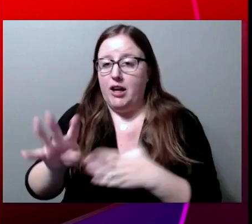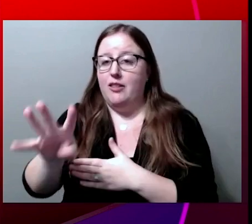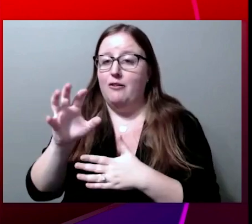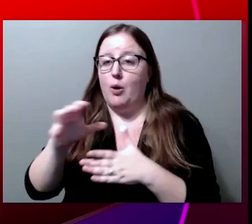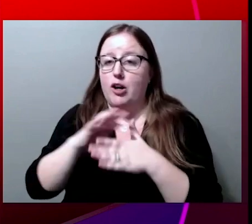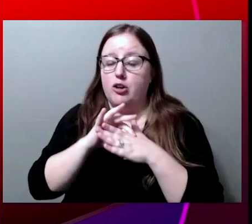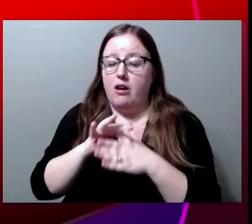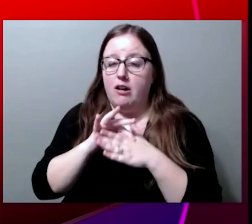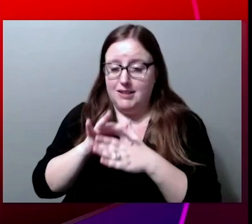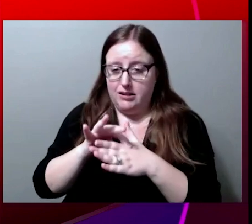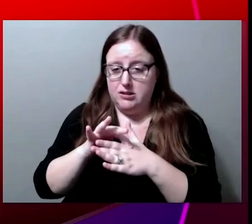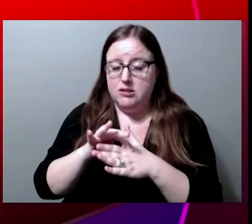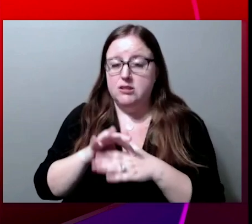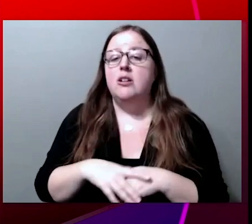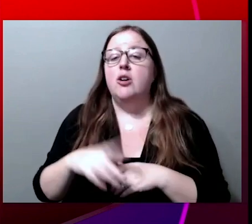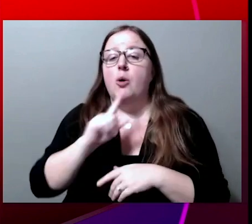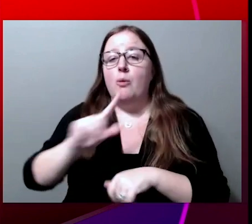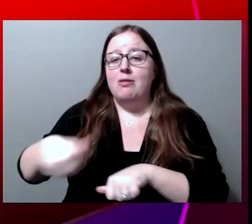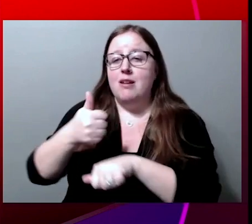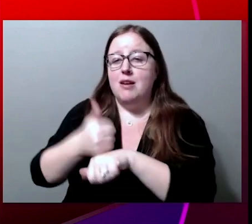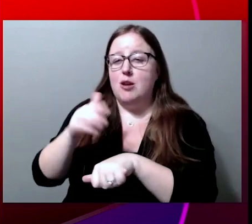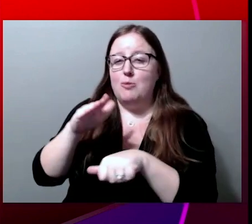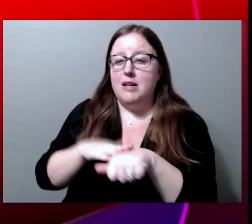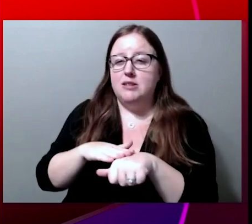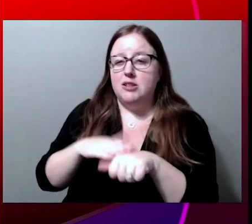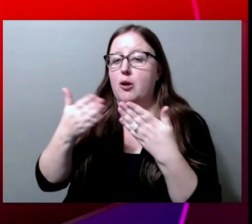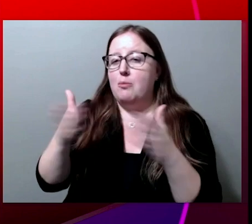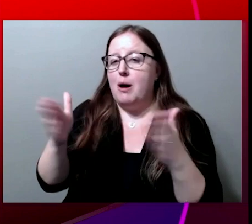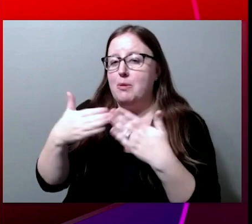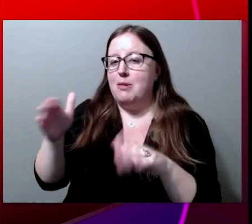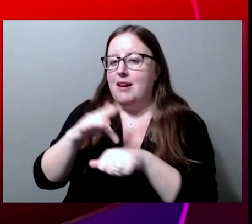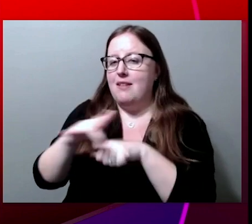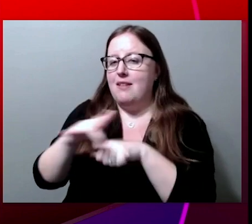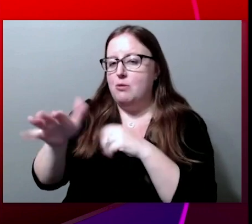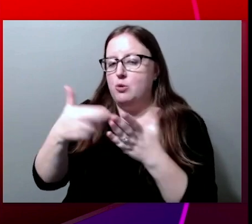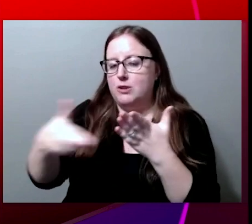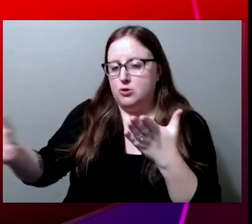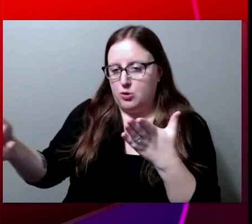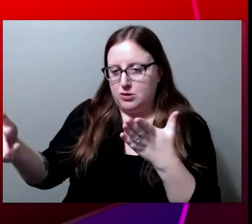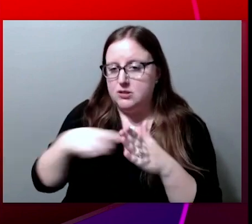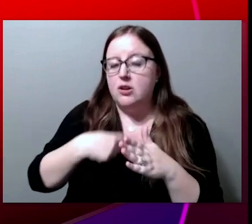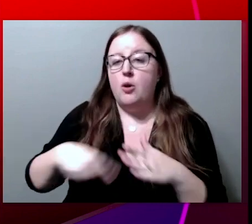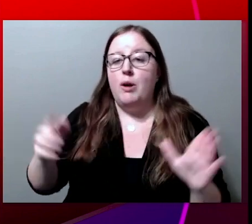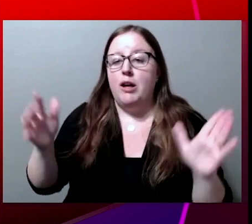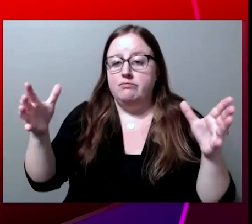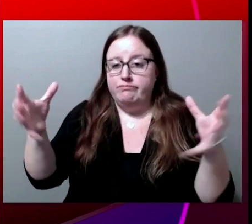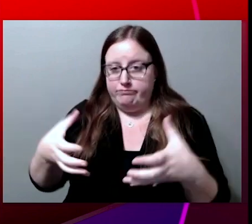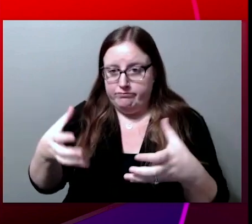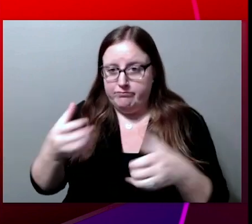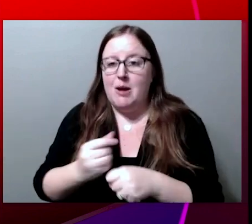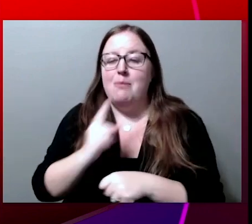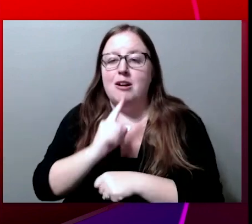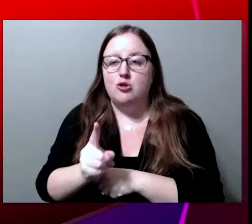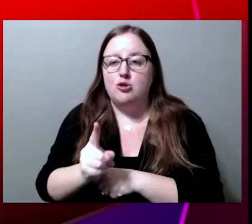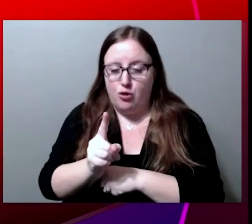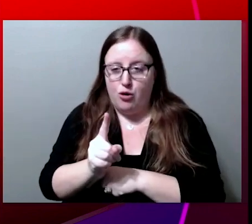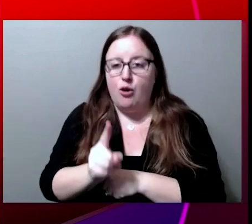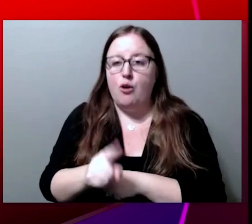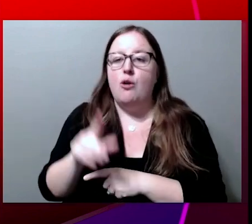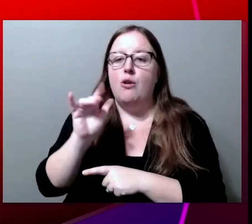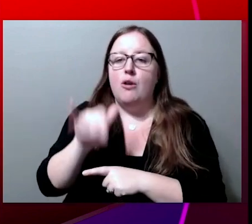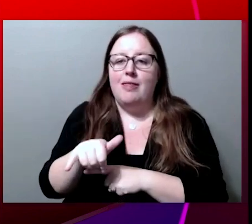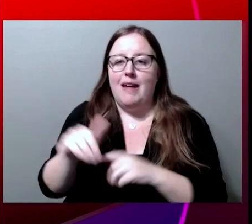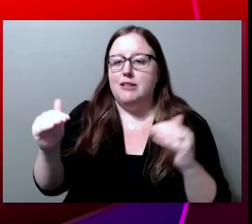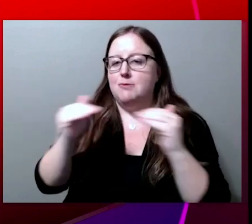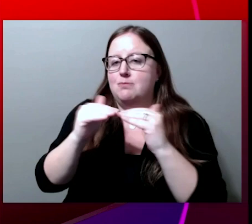that are based on publicly available resources, and we package them to make sure that those are compatible with